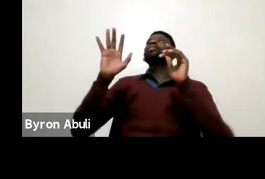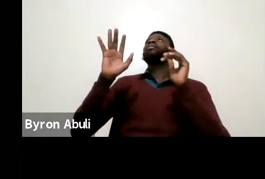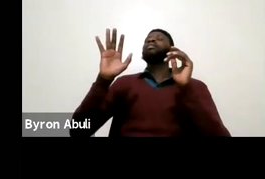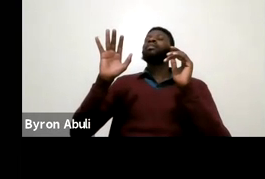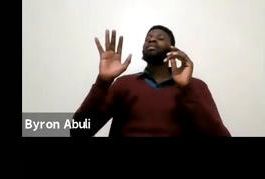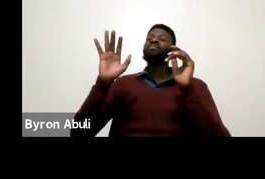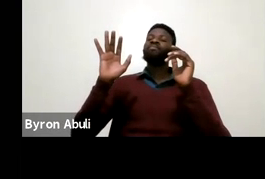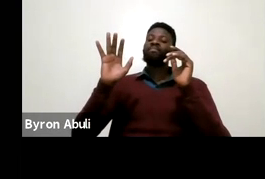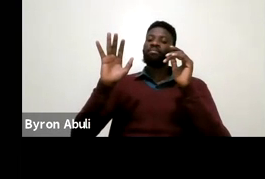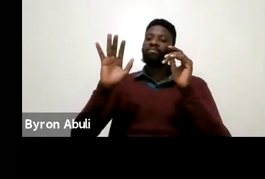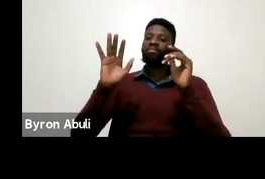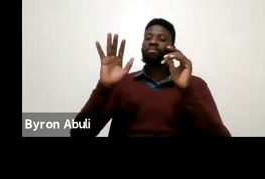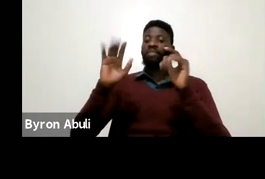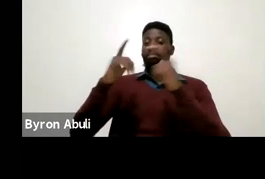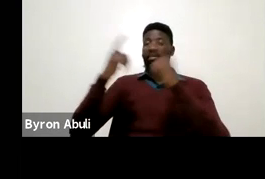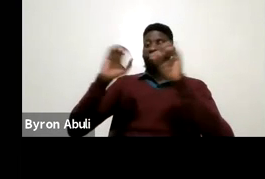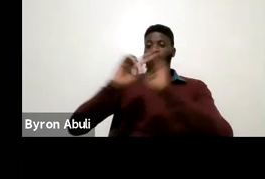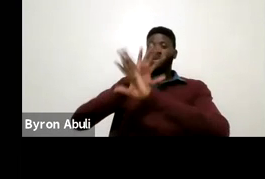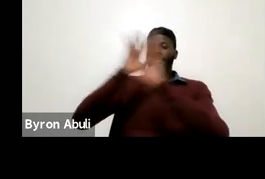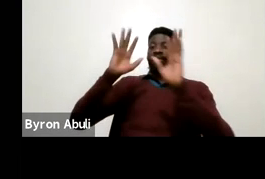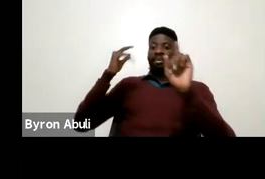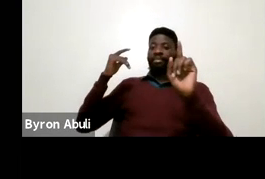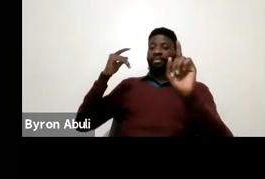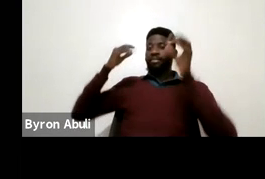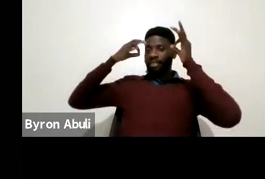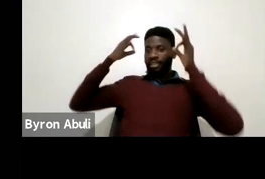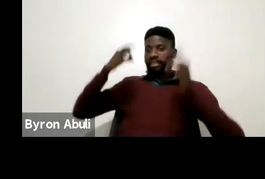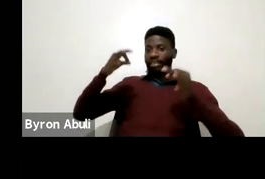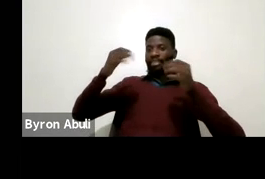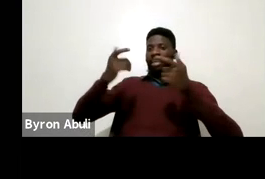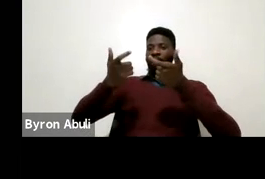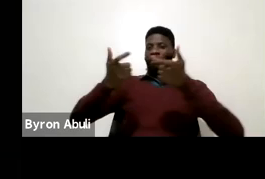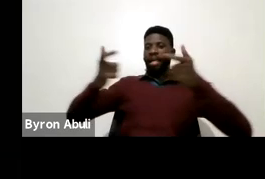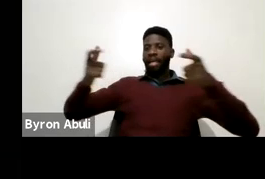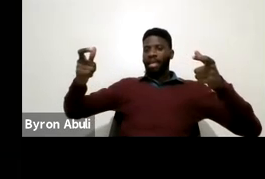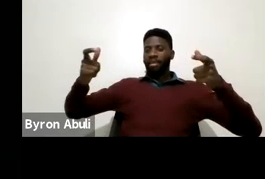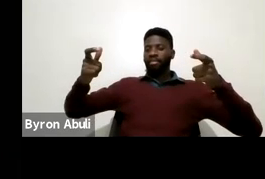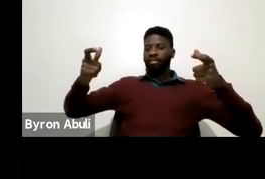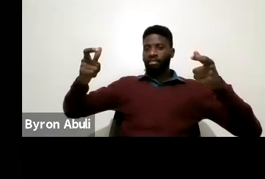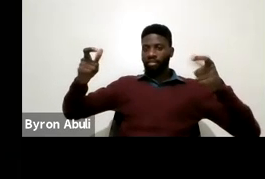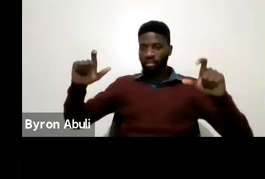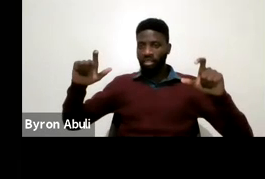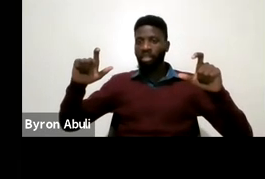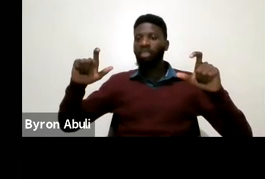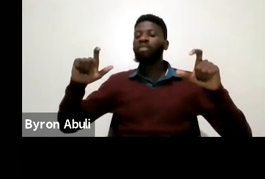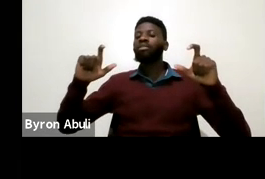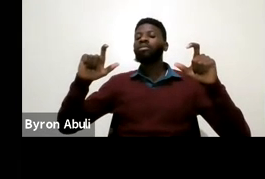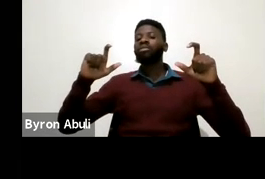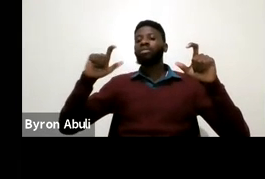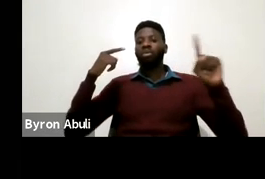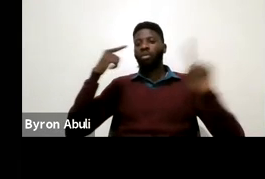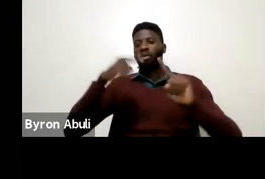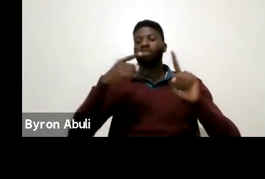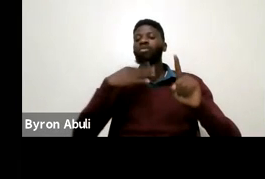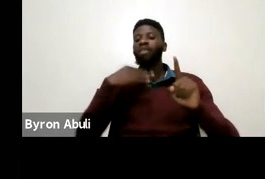And here you need to decide the larger scale goals that you want to achieve. But as you achieve the bigger goals, you need to address the